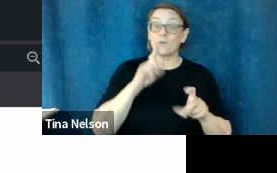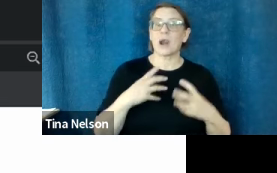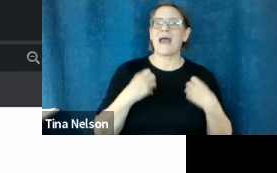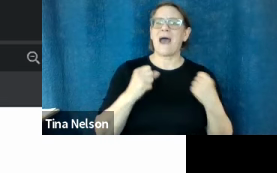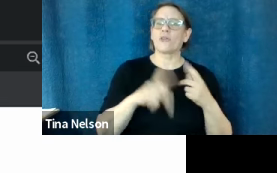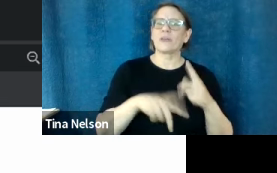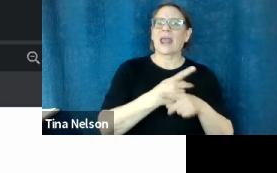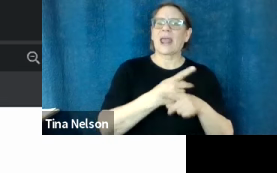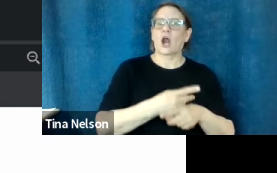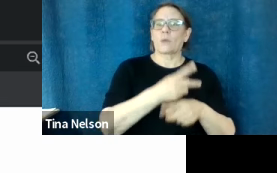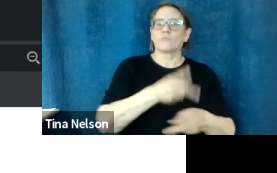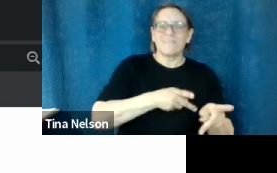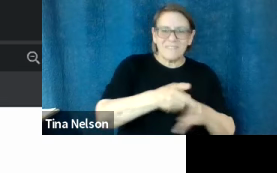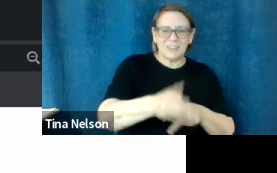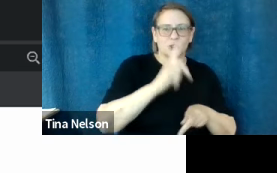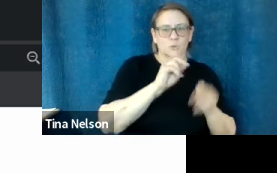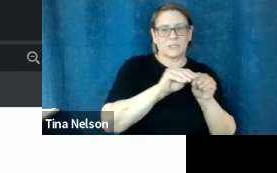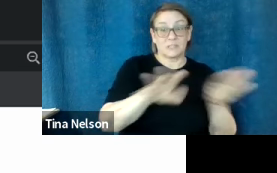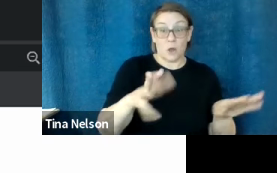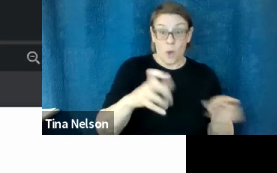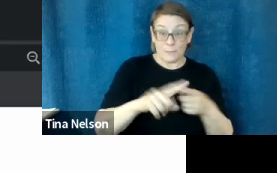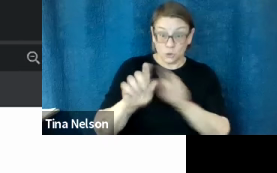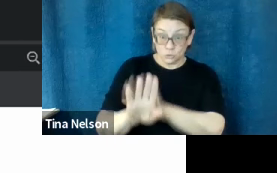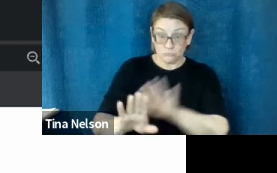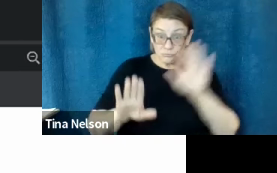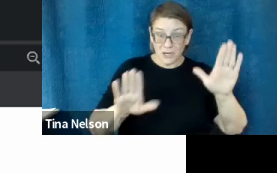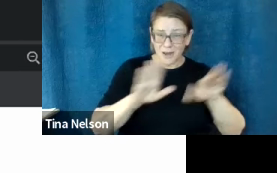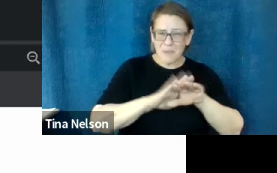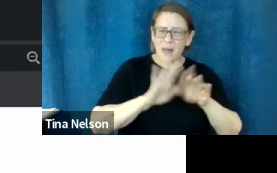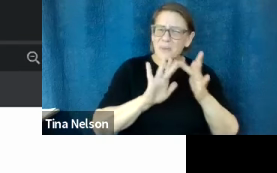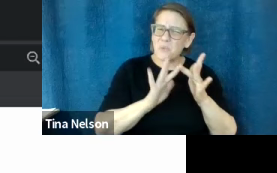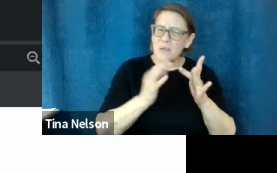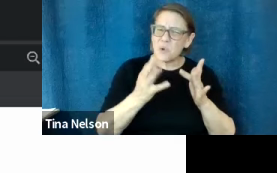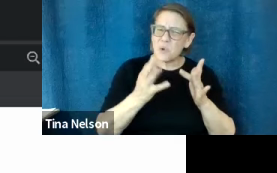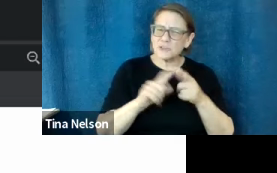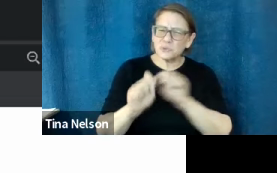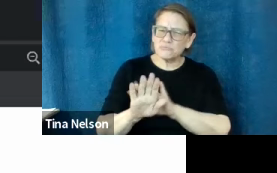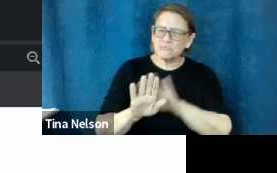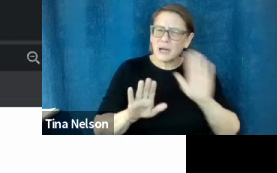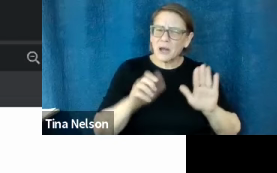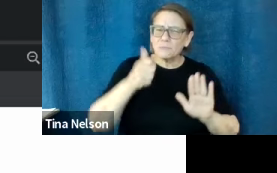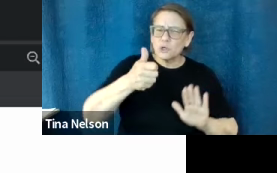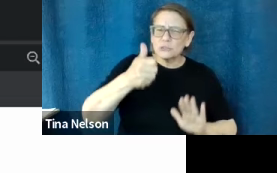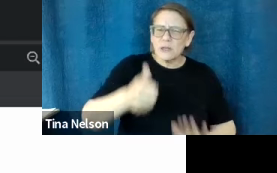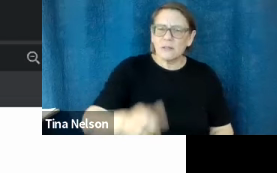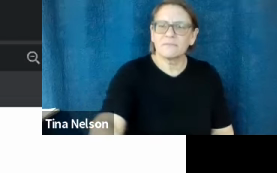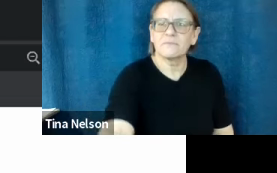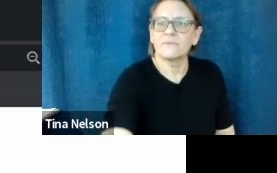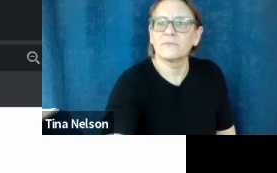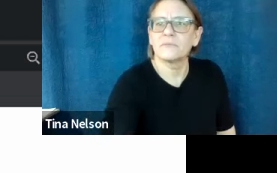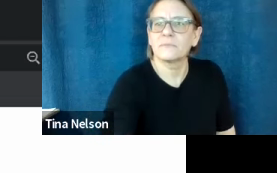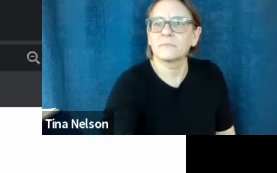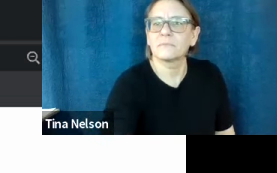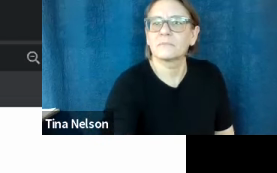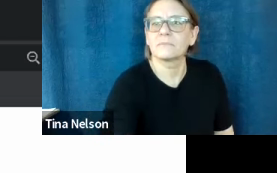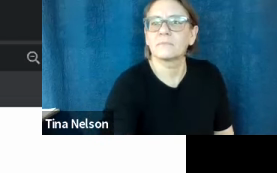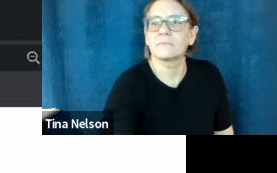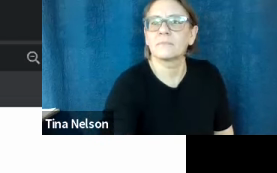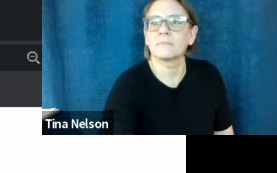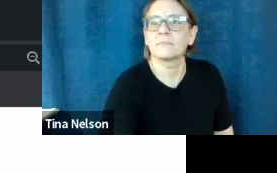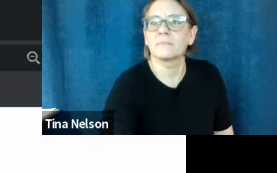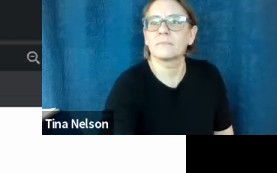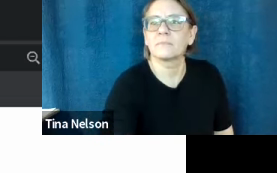professionals that we sent out. Would you like me to bring it up on the website? Or did you want to bring it up on your end, Alex? We can see what it looks